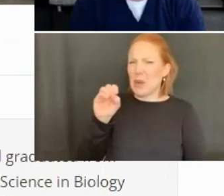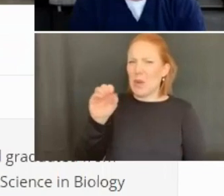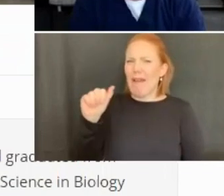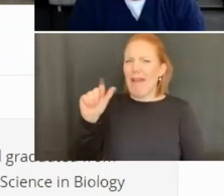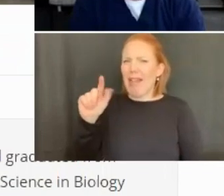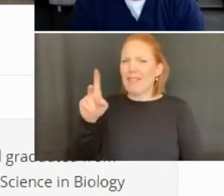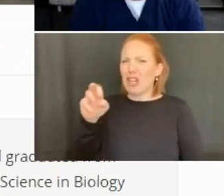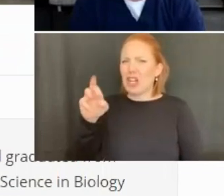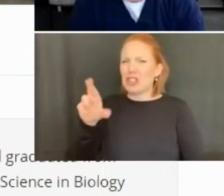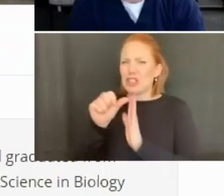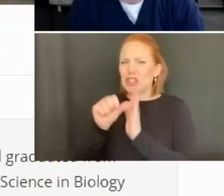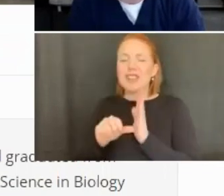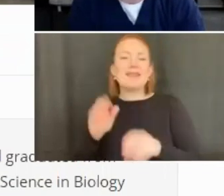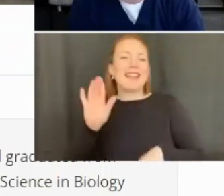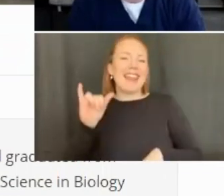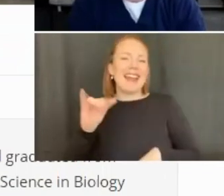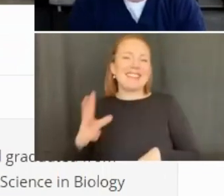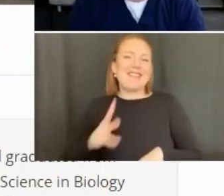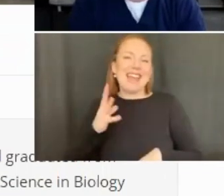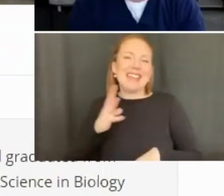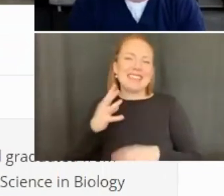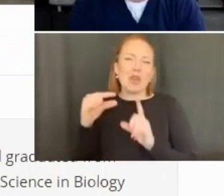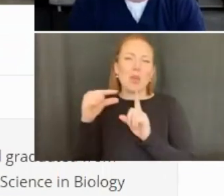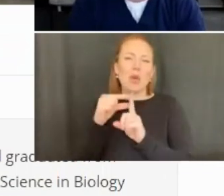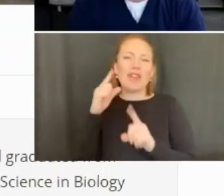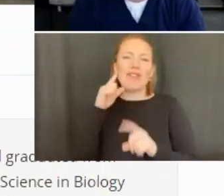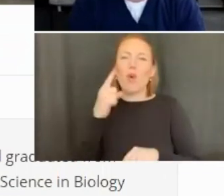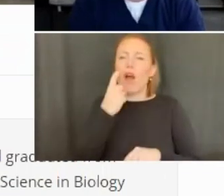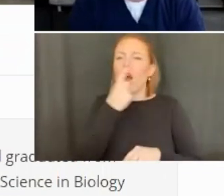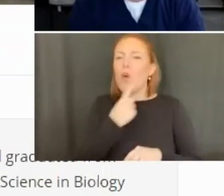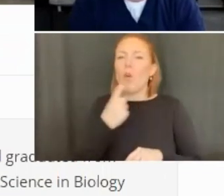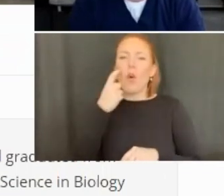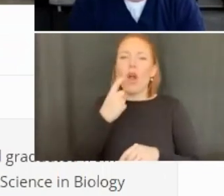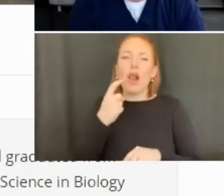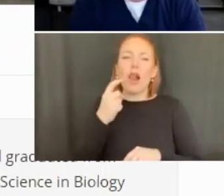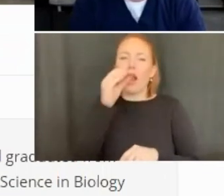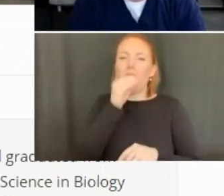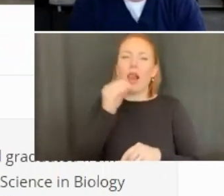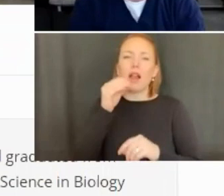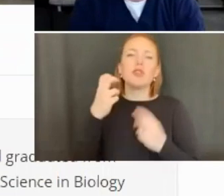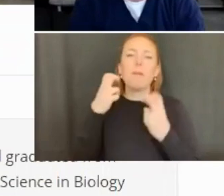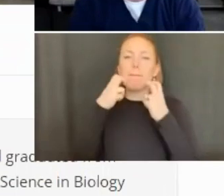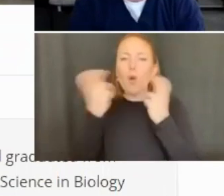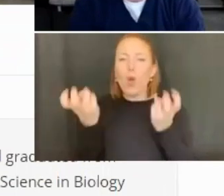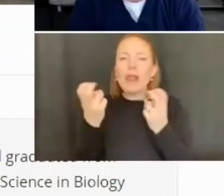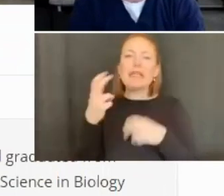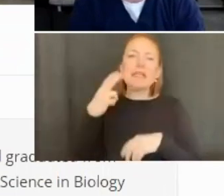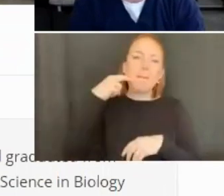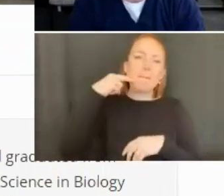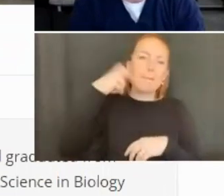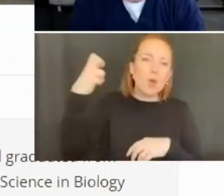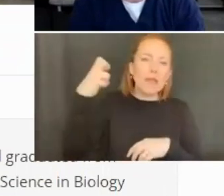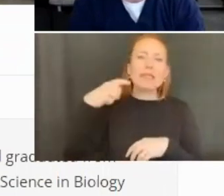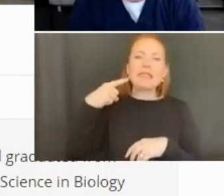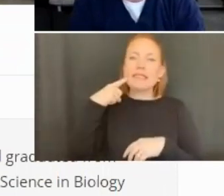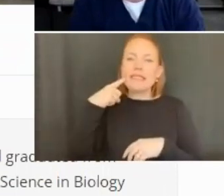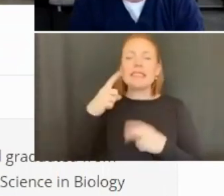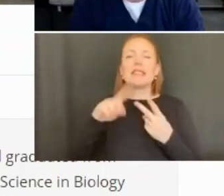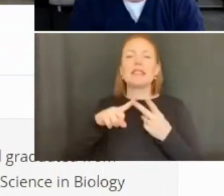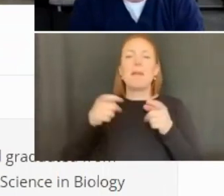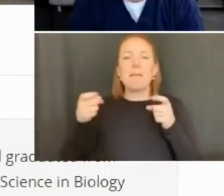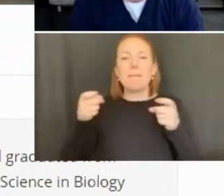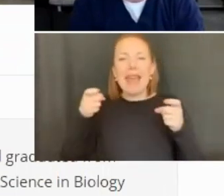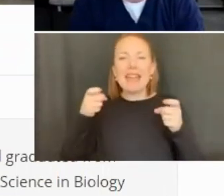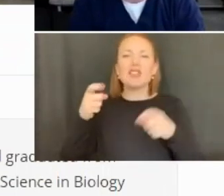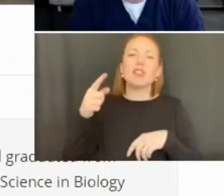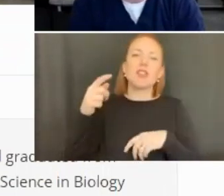fancy lingo for oral surgery, extraction of teeth and managing the bone. The alveolus